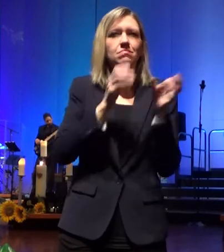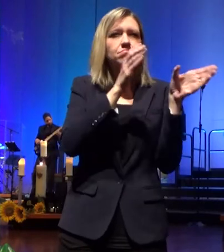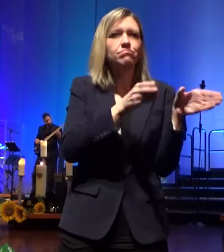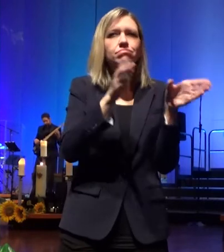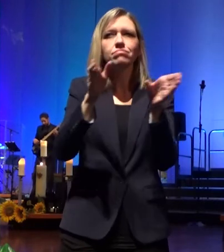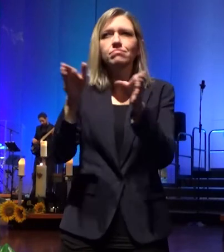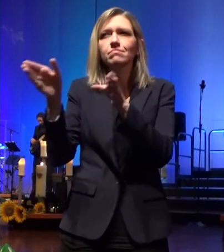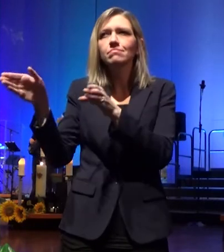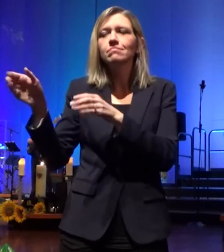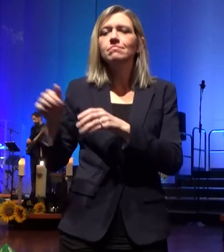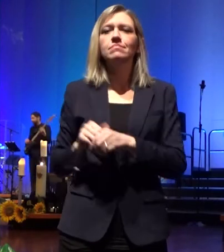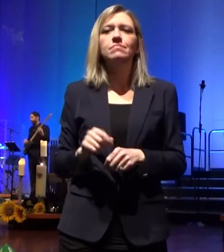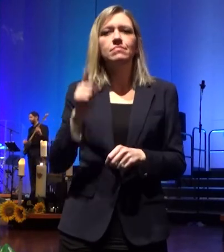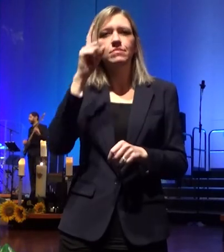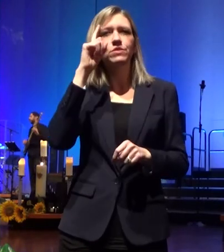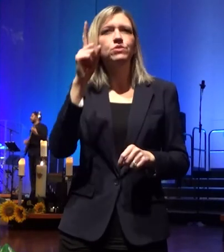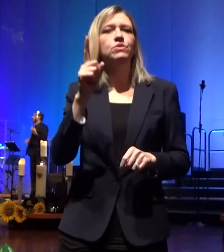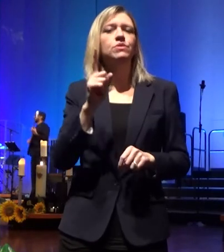face.